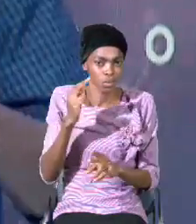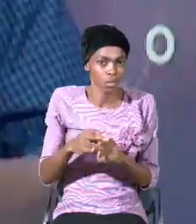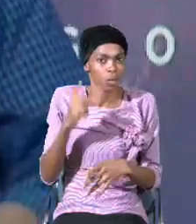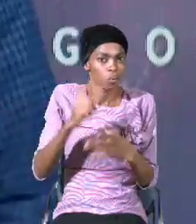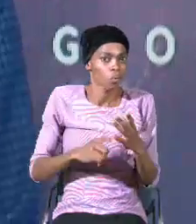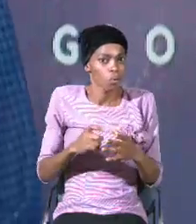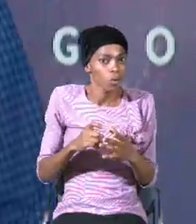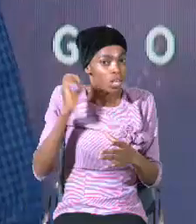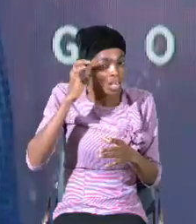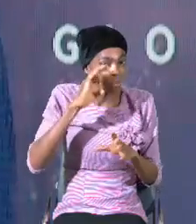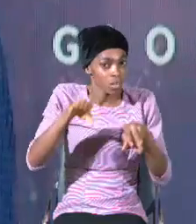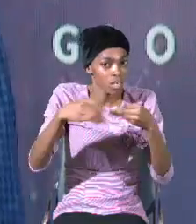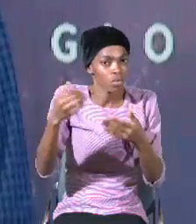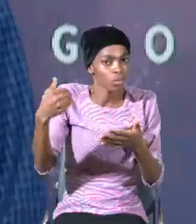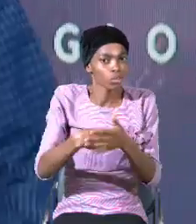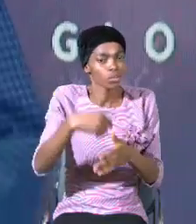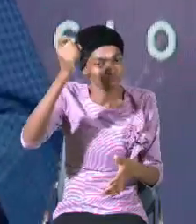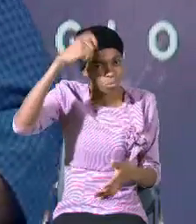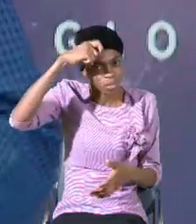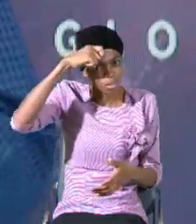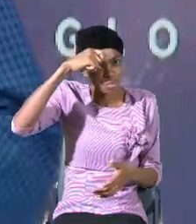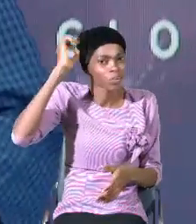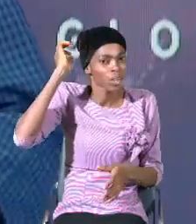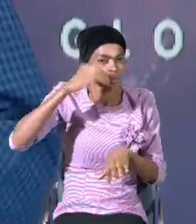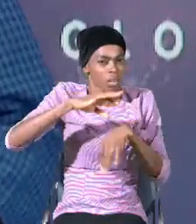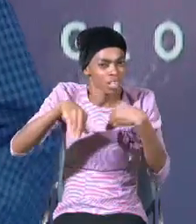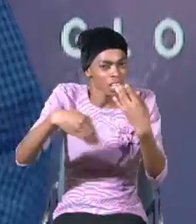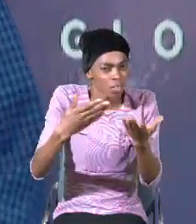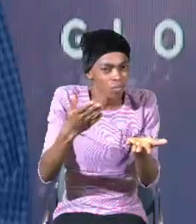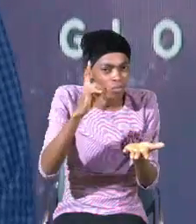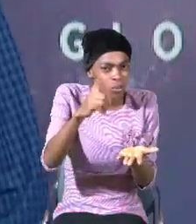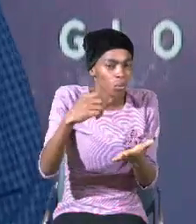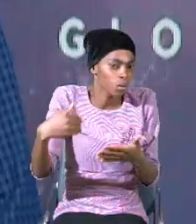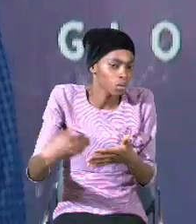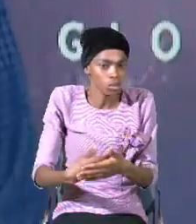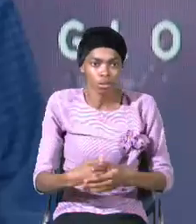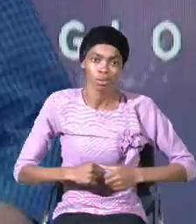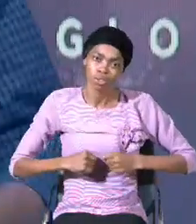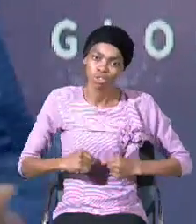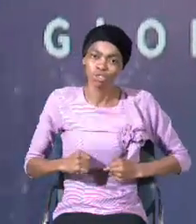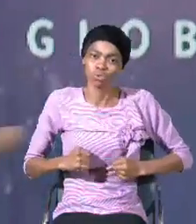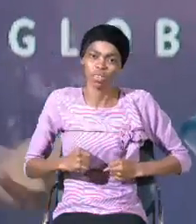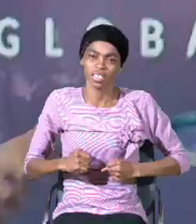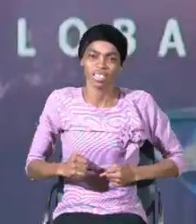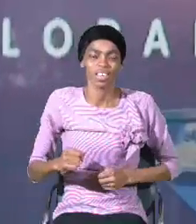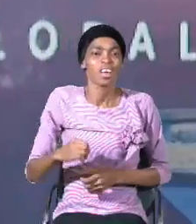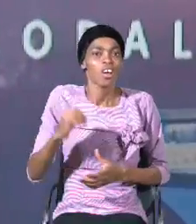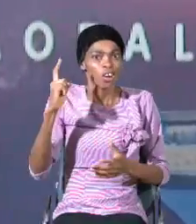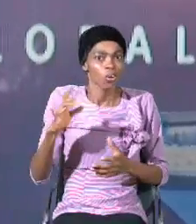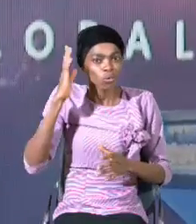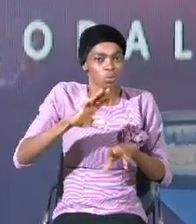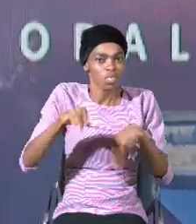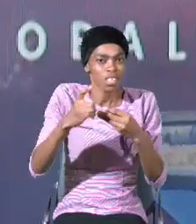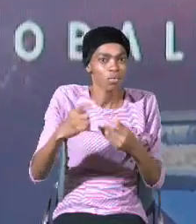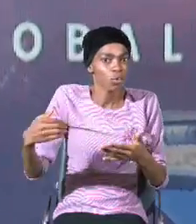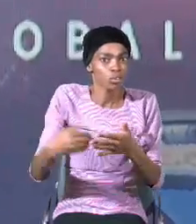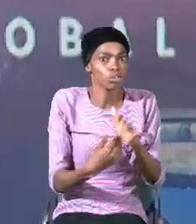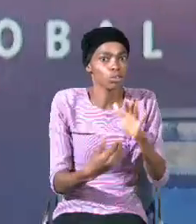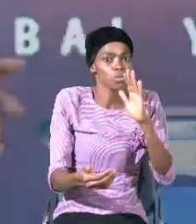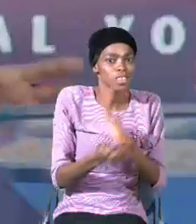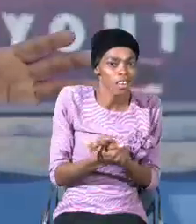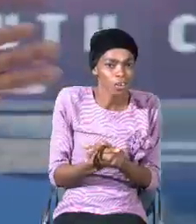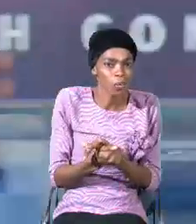you new wisdom. He's going to give you new energy. Is going to give you new skill,